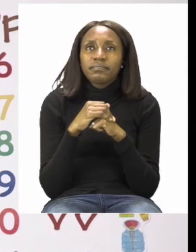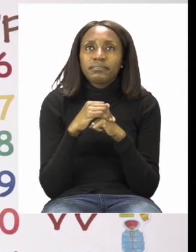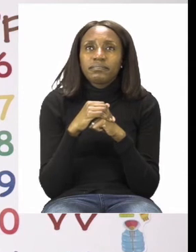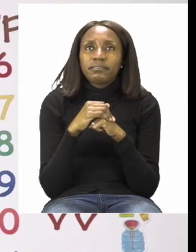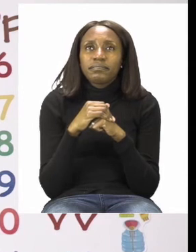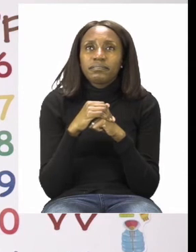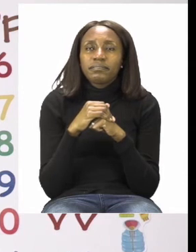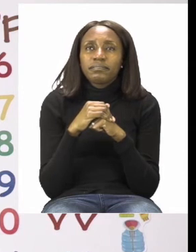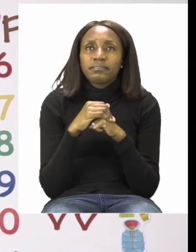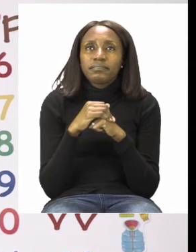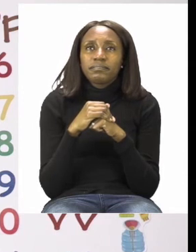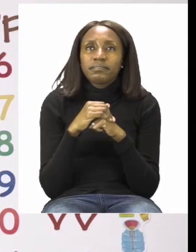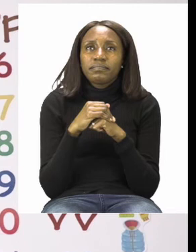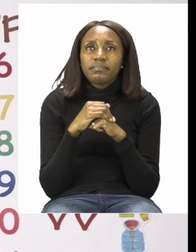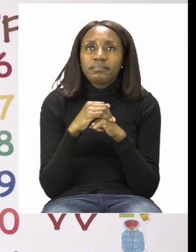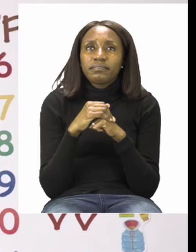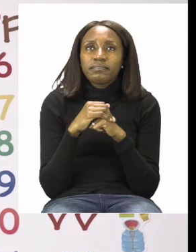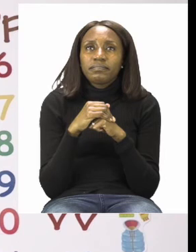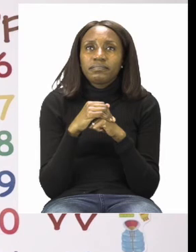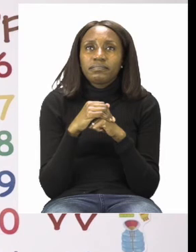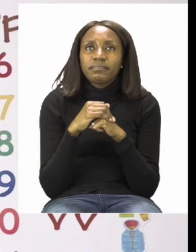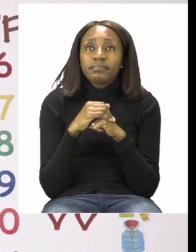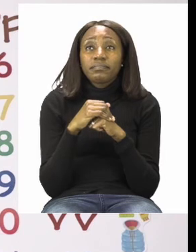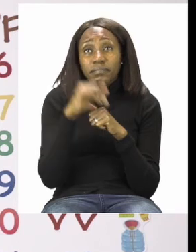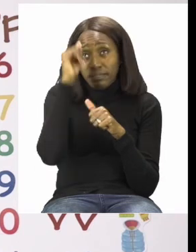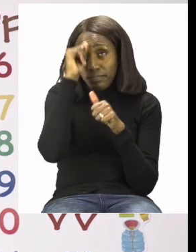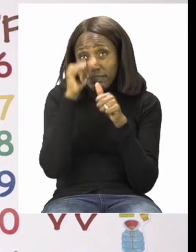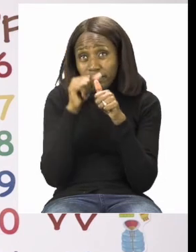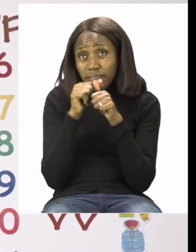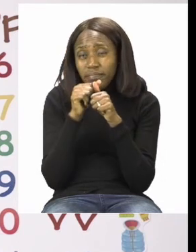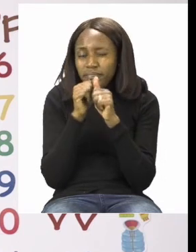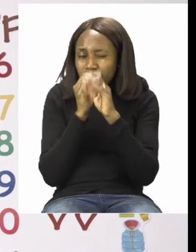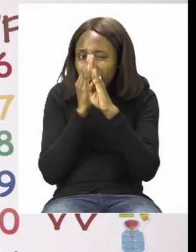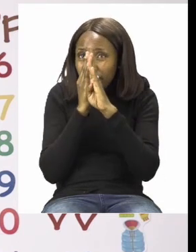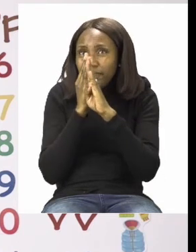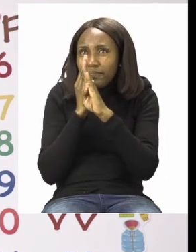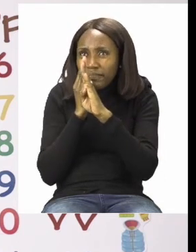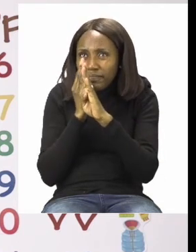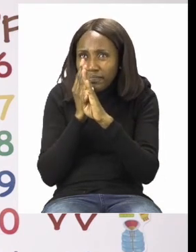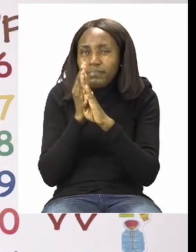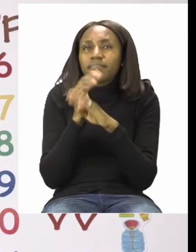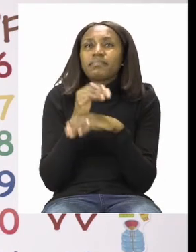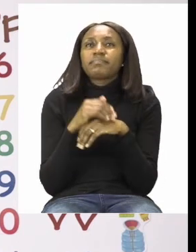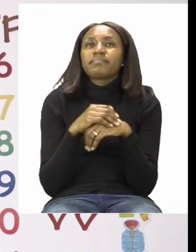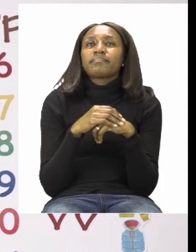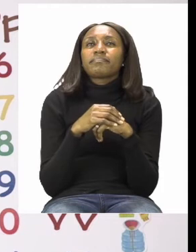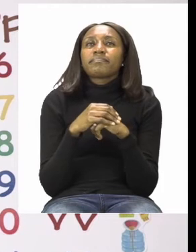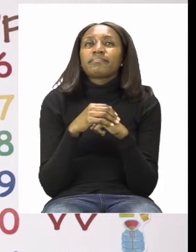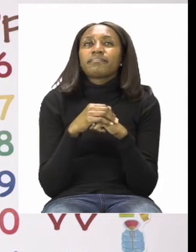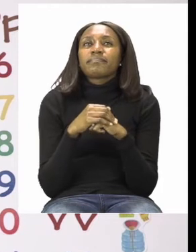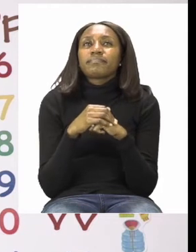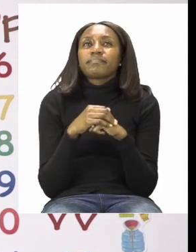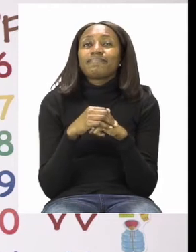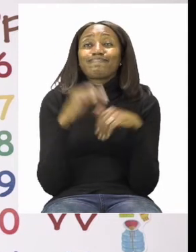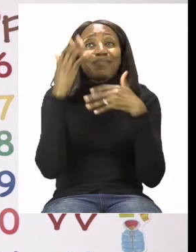Zig. Up, up, up. Remember to follow all the trace lines. And zag. And